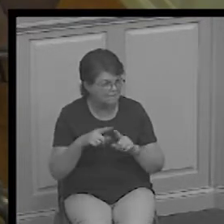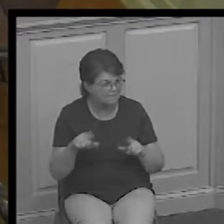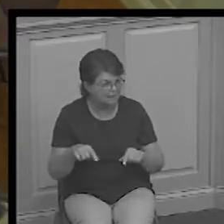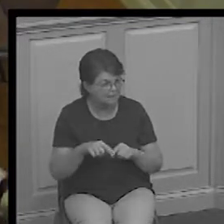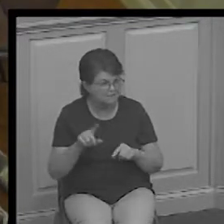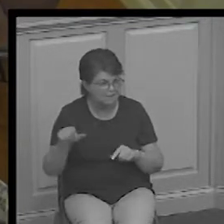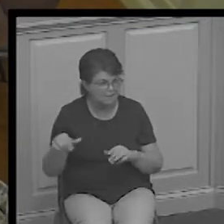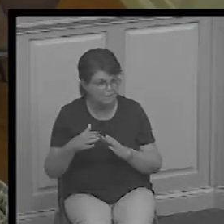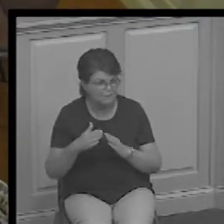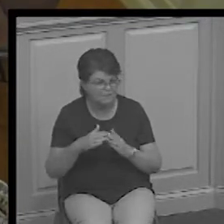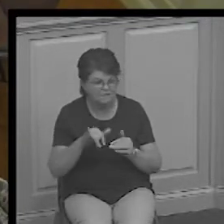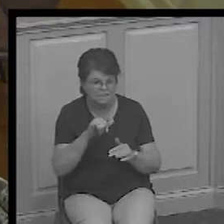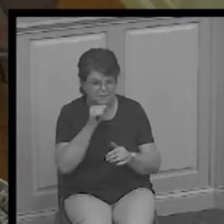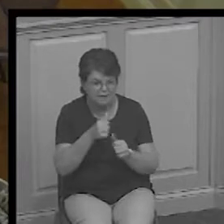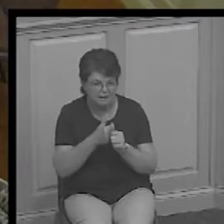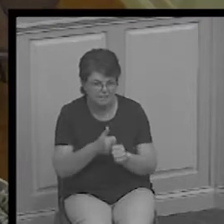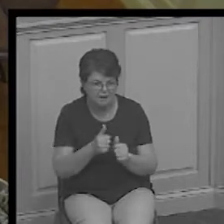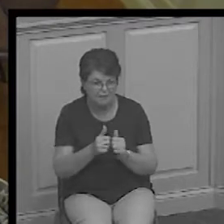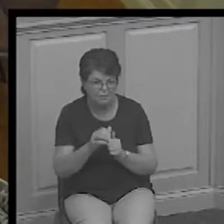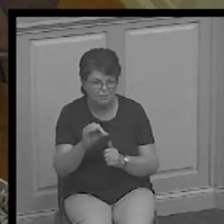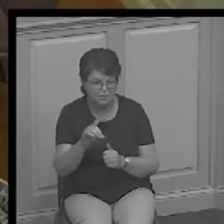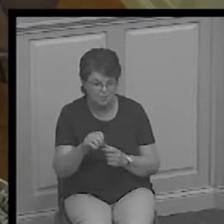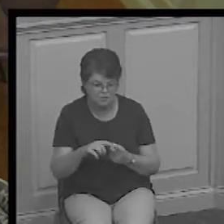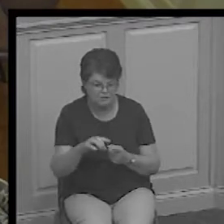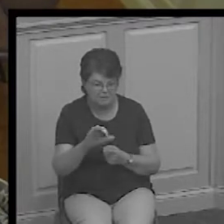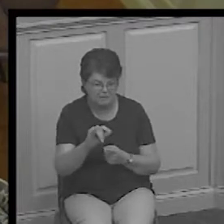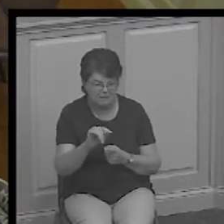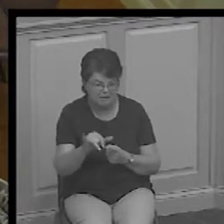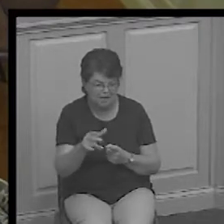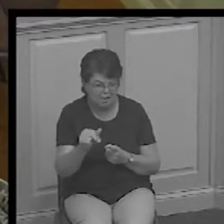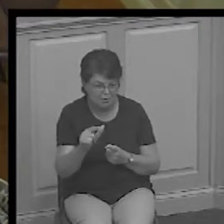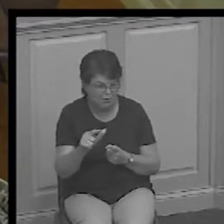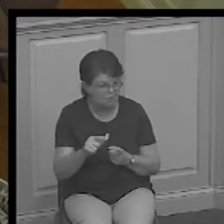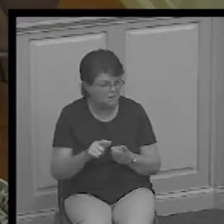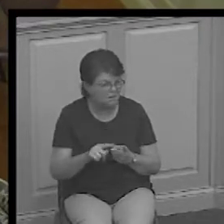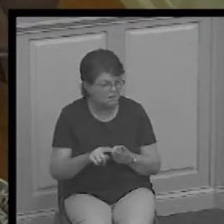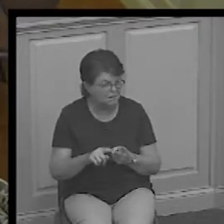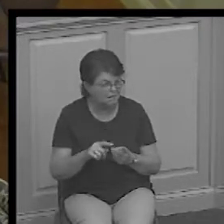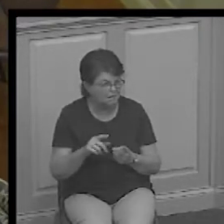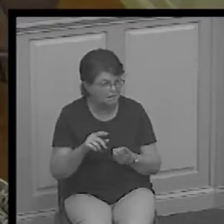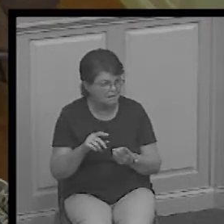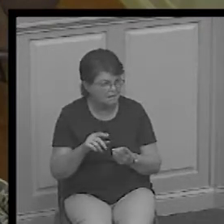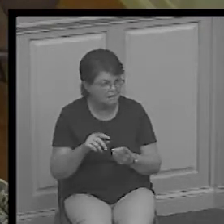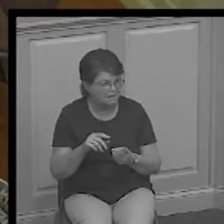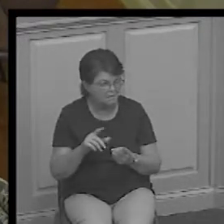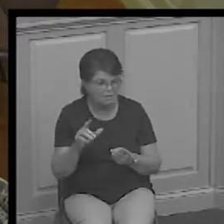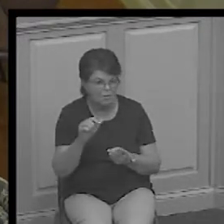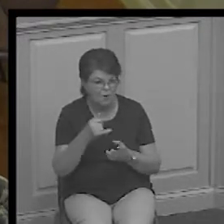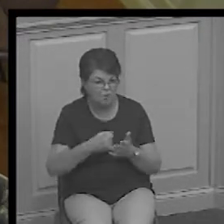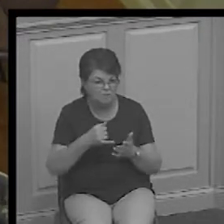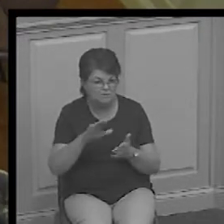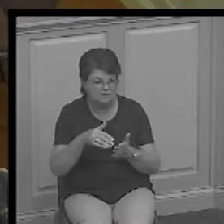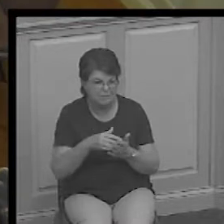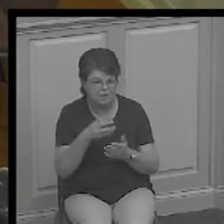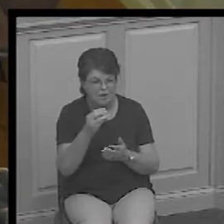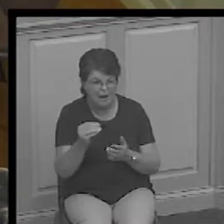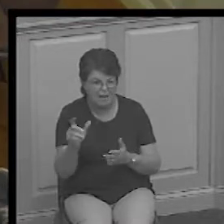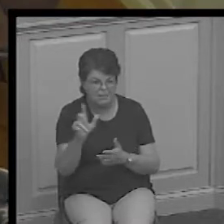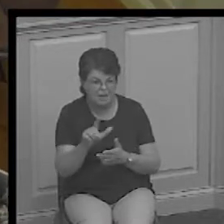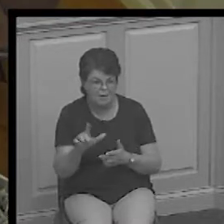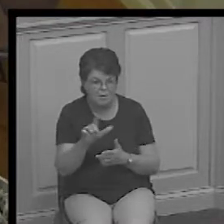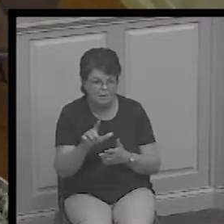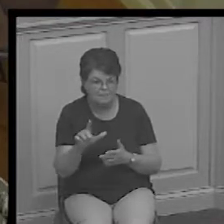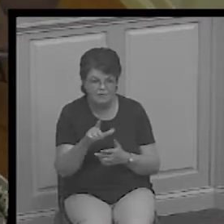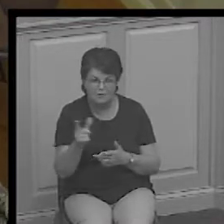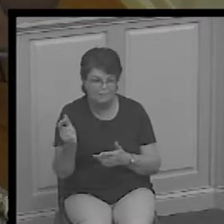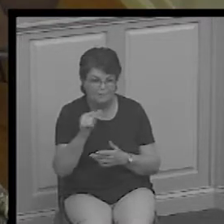not compliant with the code. City Hall, Community Arts Center, and the library. Their signs are not compliant with